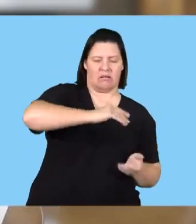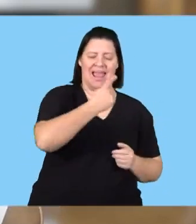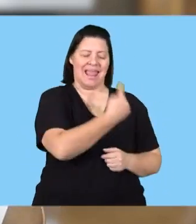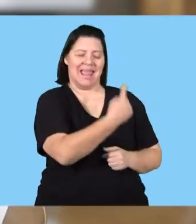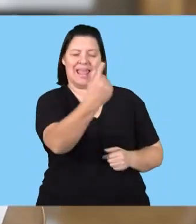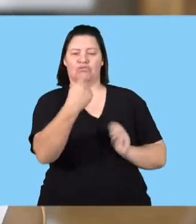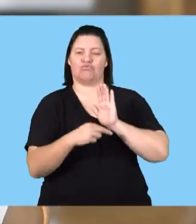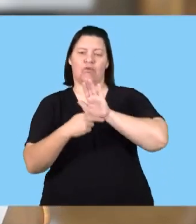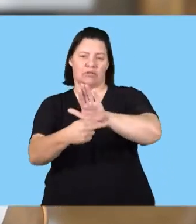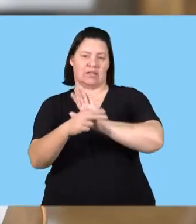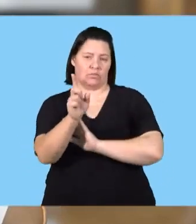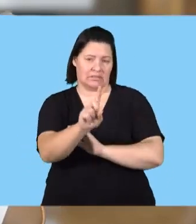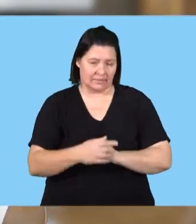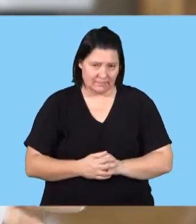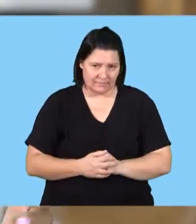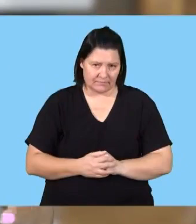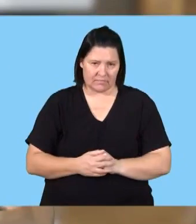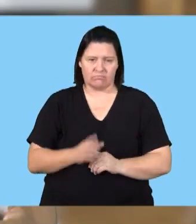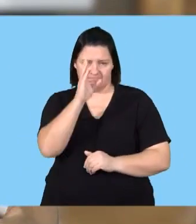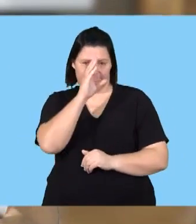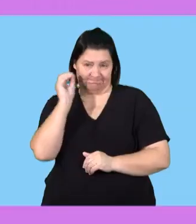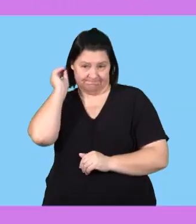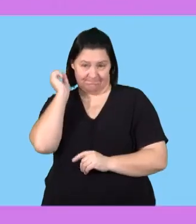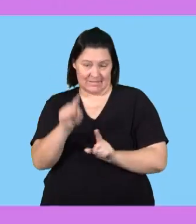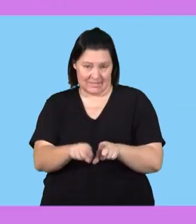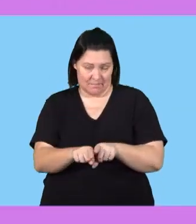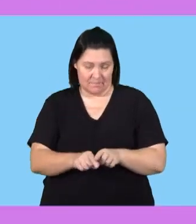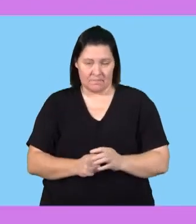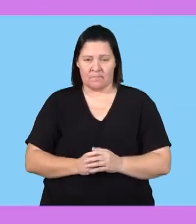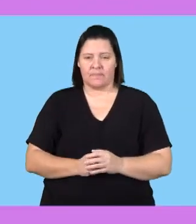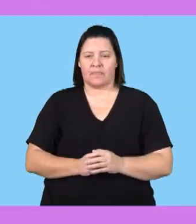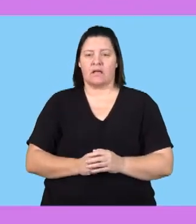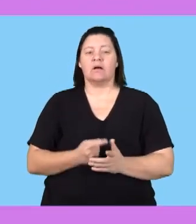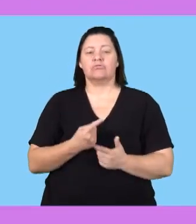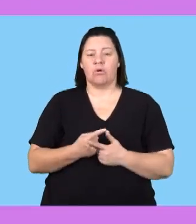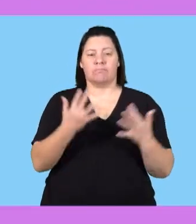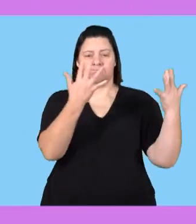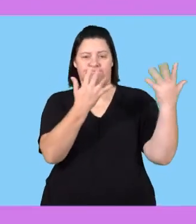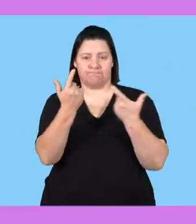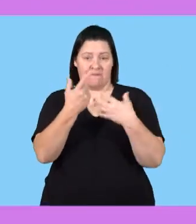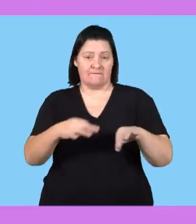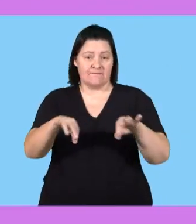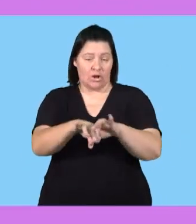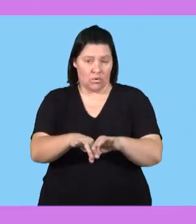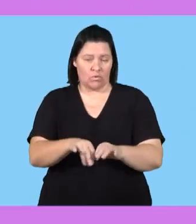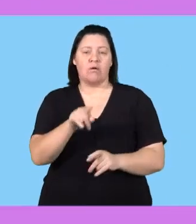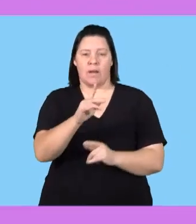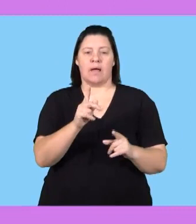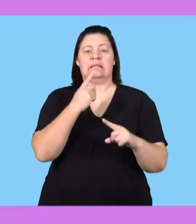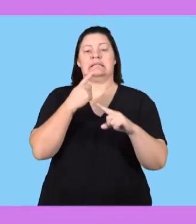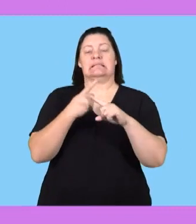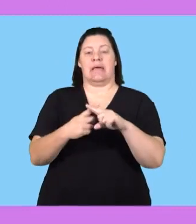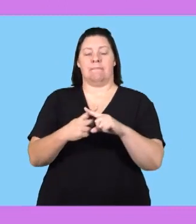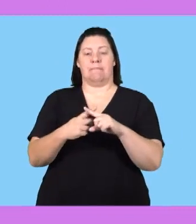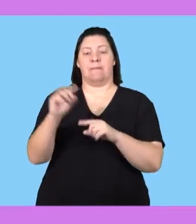of what each slice represents. So let's take note of that as well. To calculate the actual value,